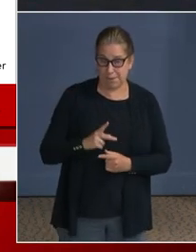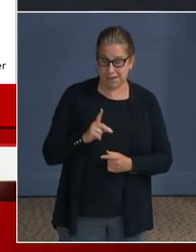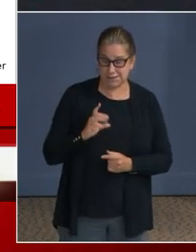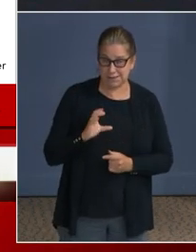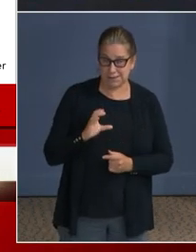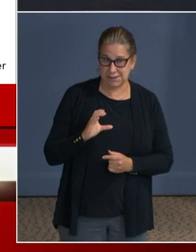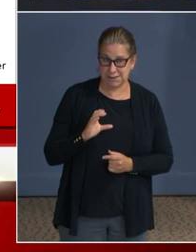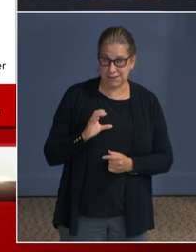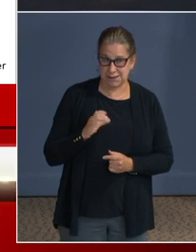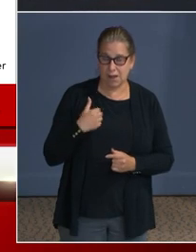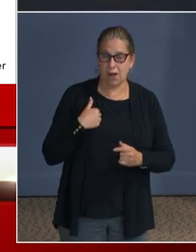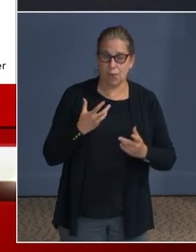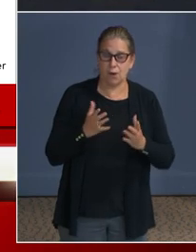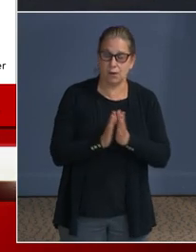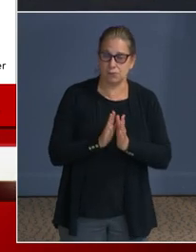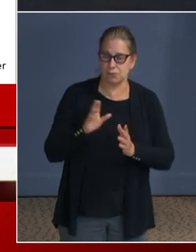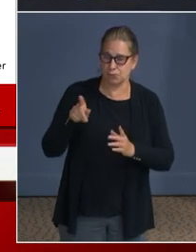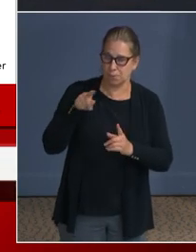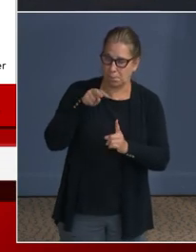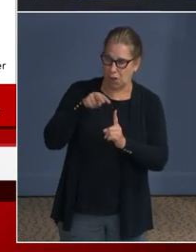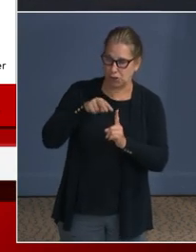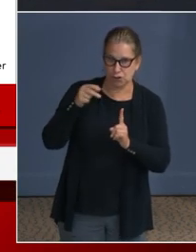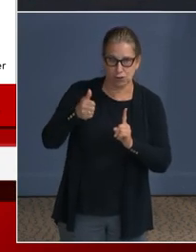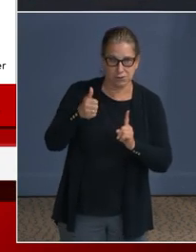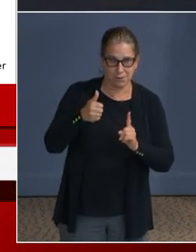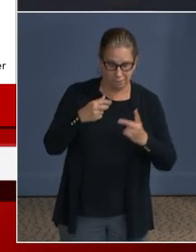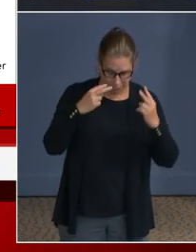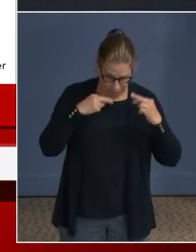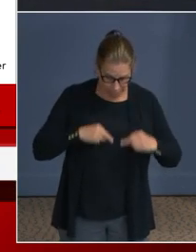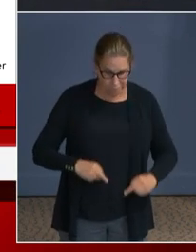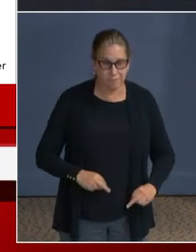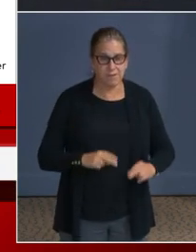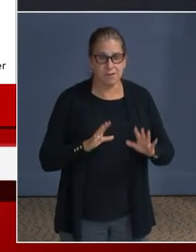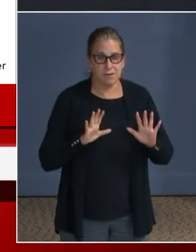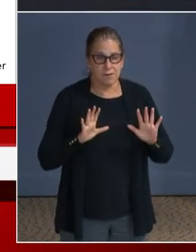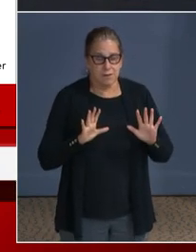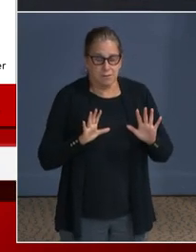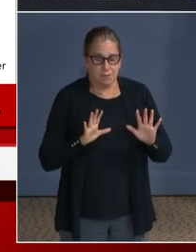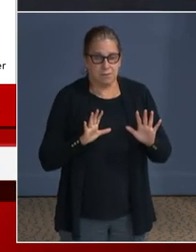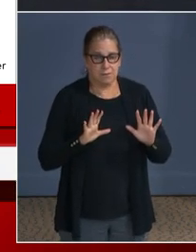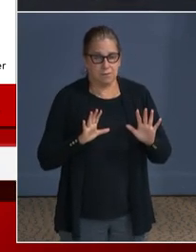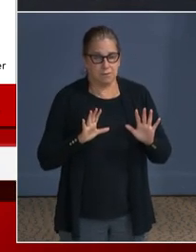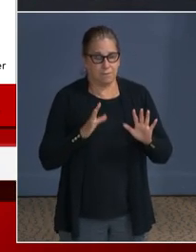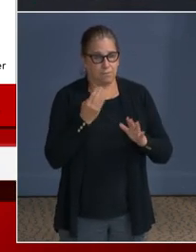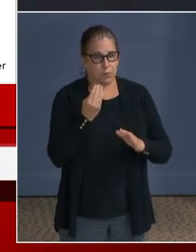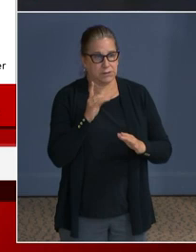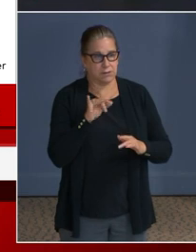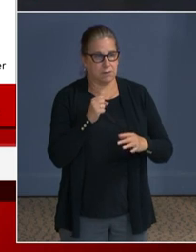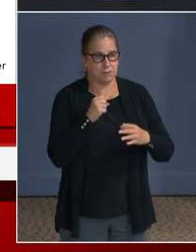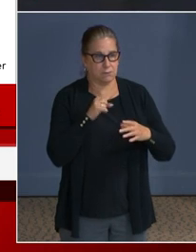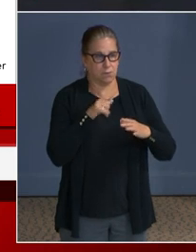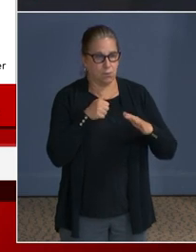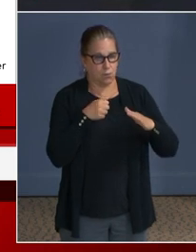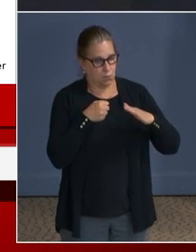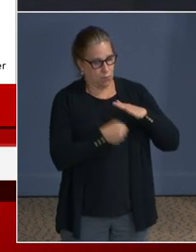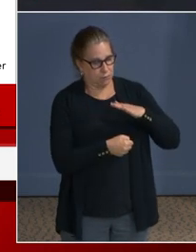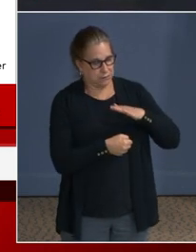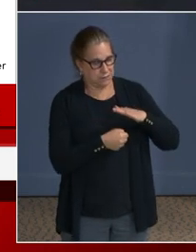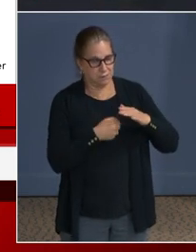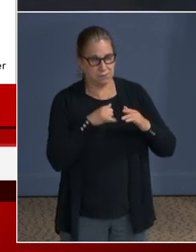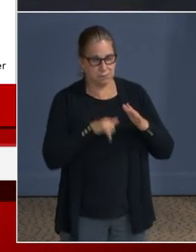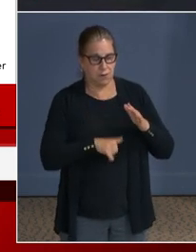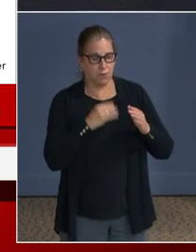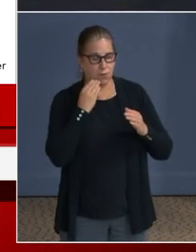you to monitor yourself for symptoms and limit your activities for 14 days. Examples of